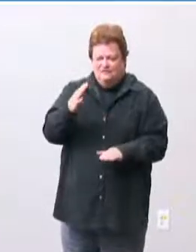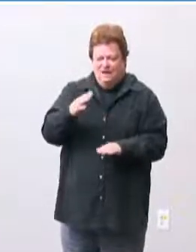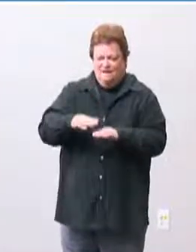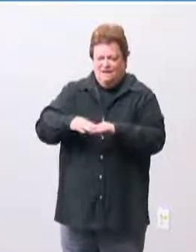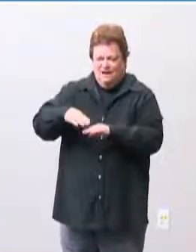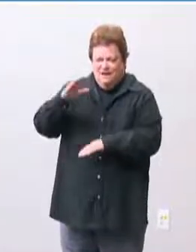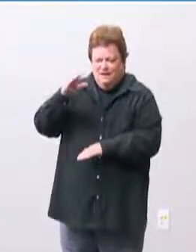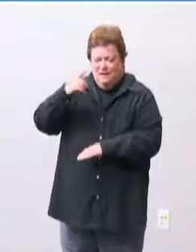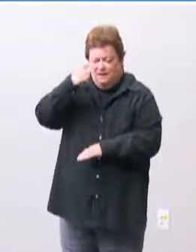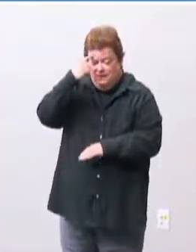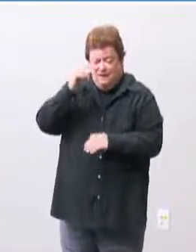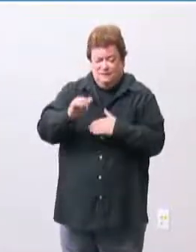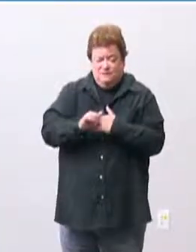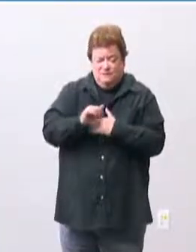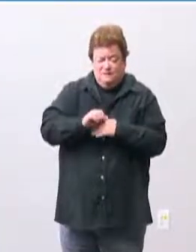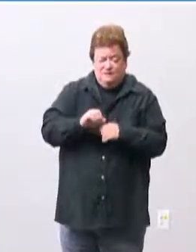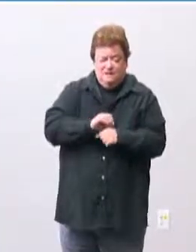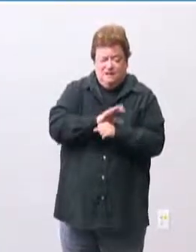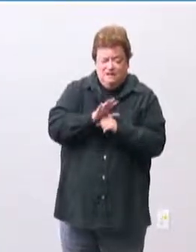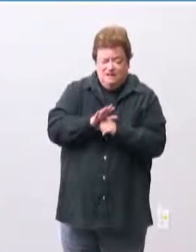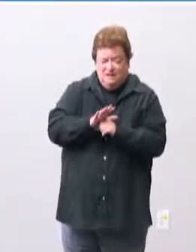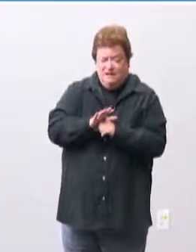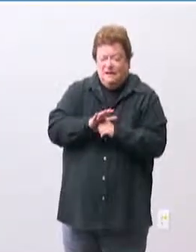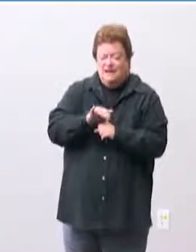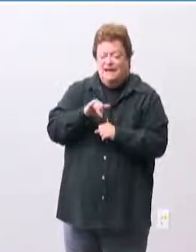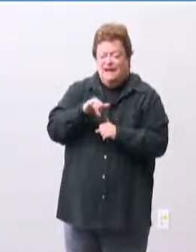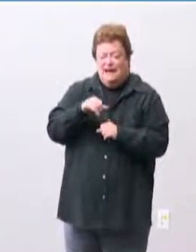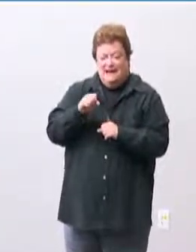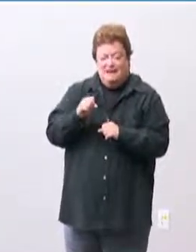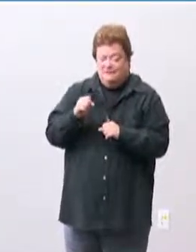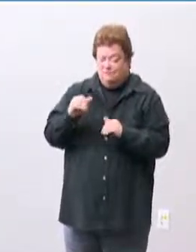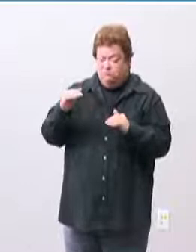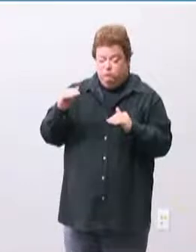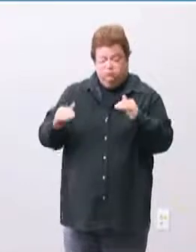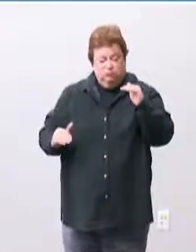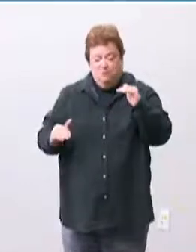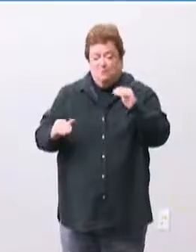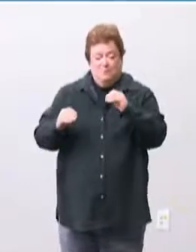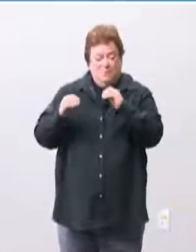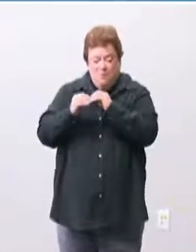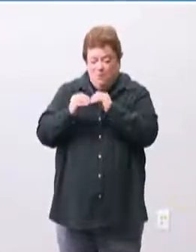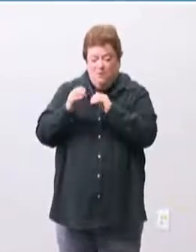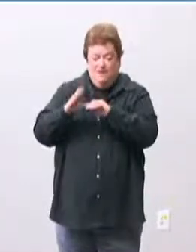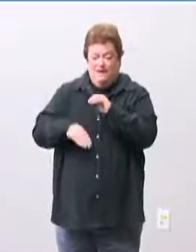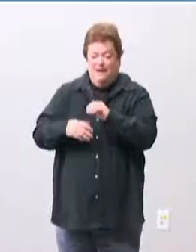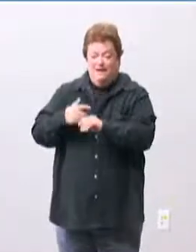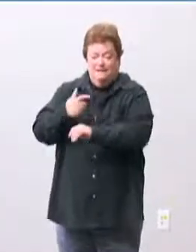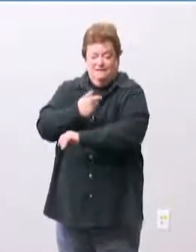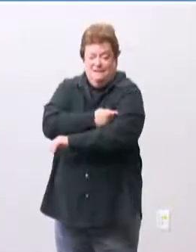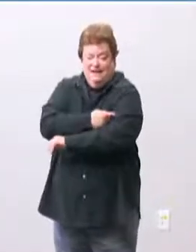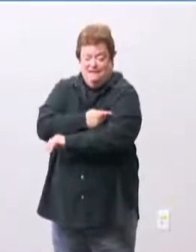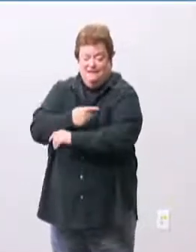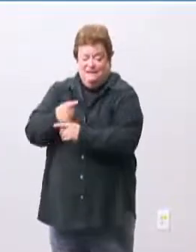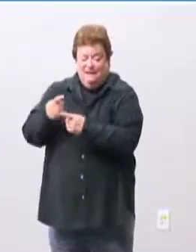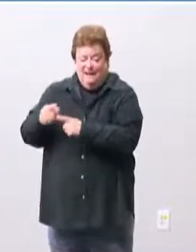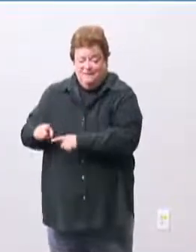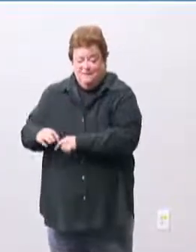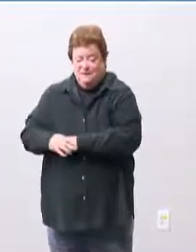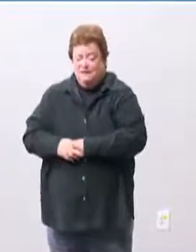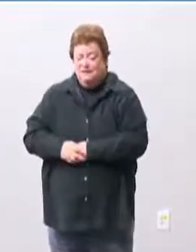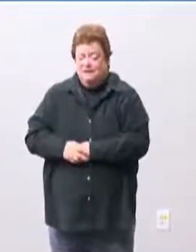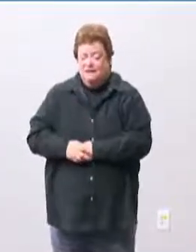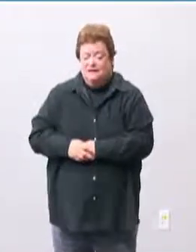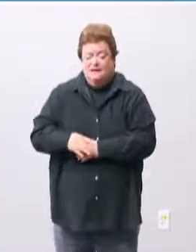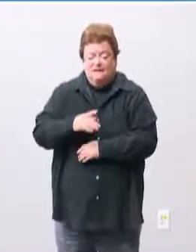the risks of COVID, the COVID virus to our kids, far outweighs the risks of the COVID vaccine. And I'd like to say that the